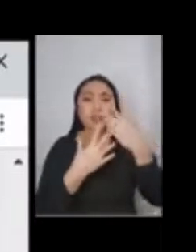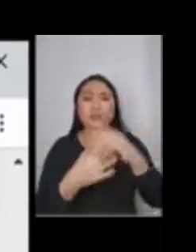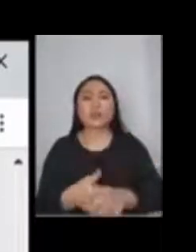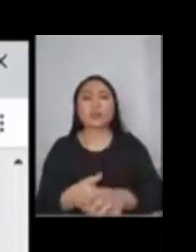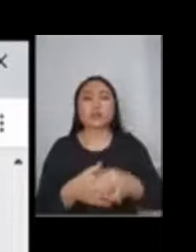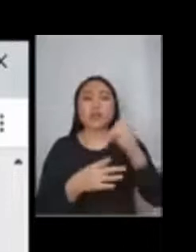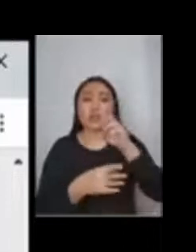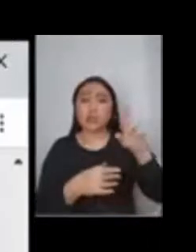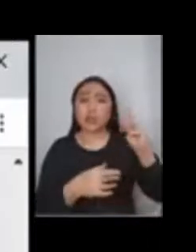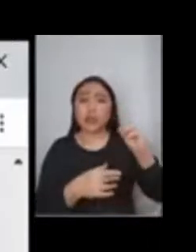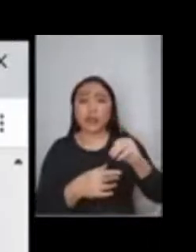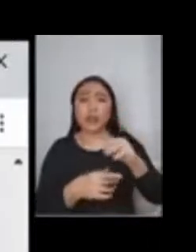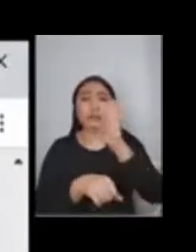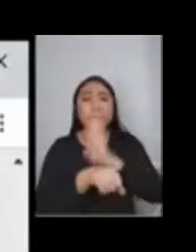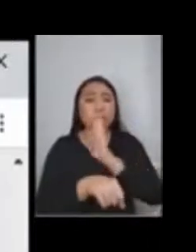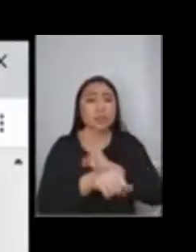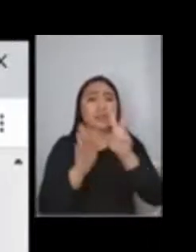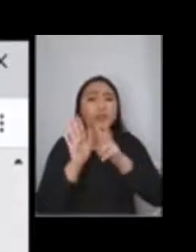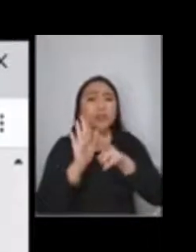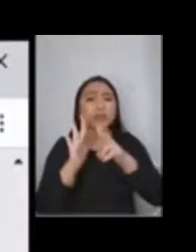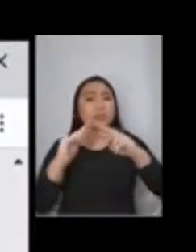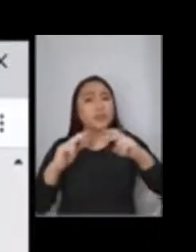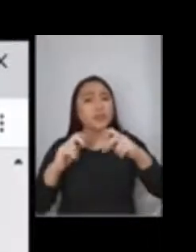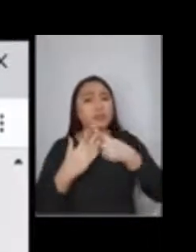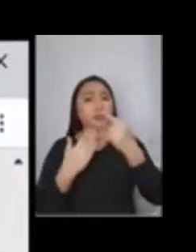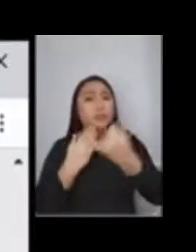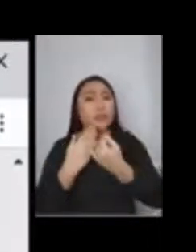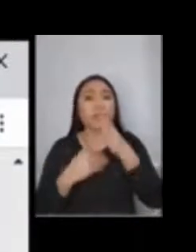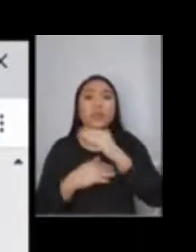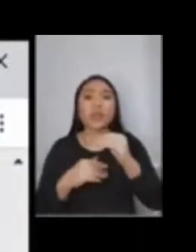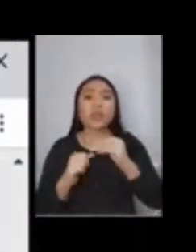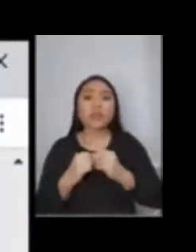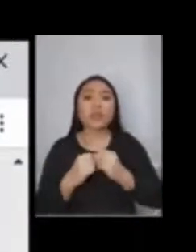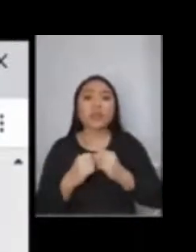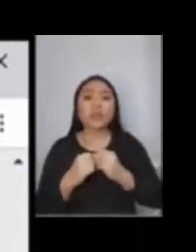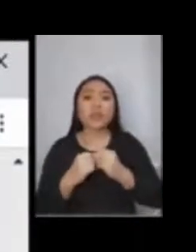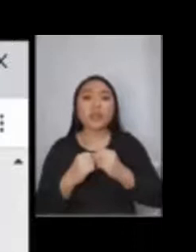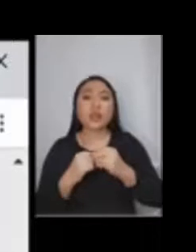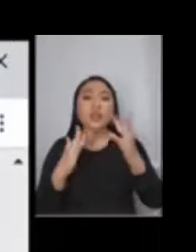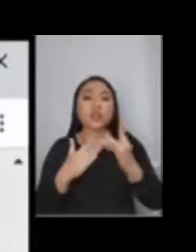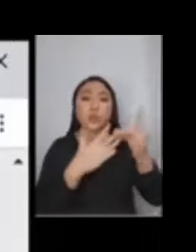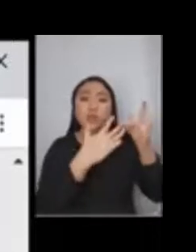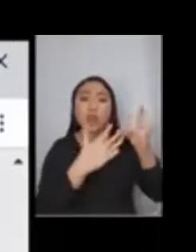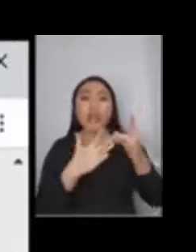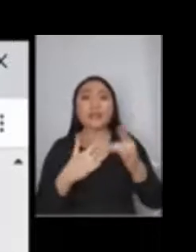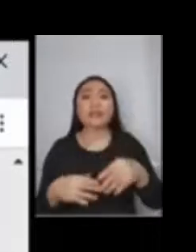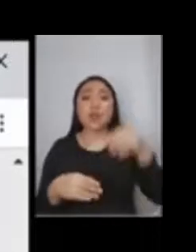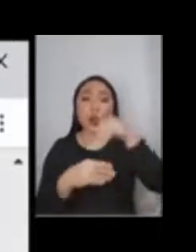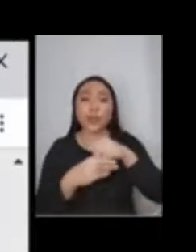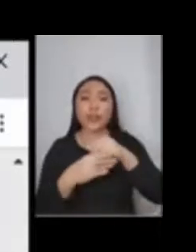si Starbucks Online ay nangalap din ng impormasyon regarding sa pandemya or kay